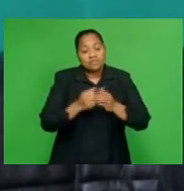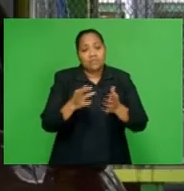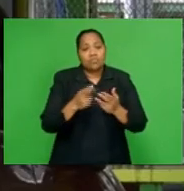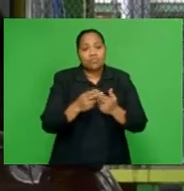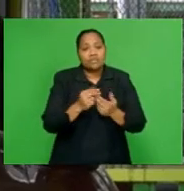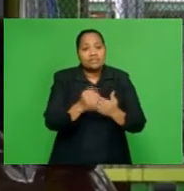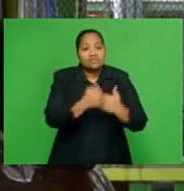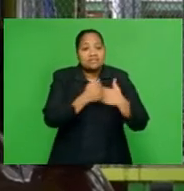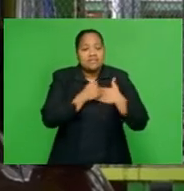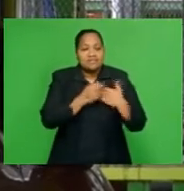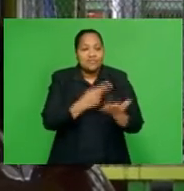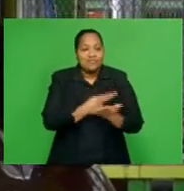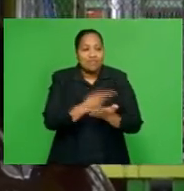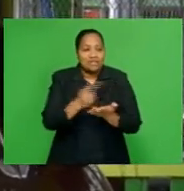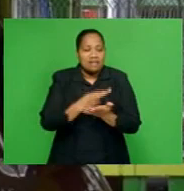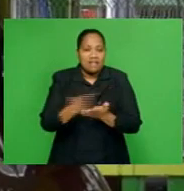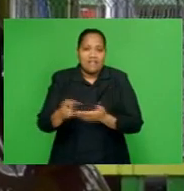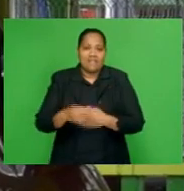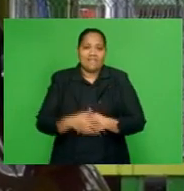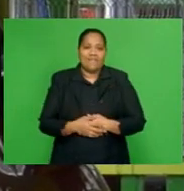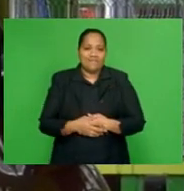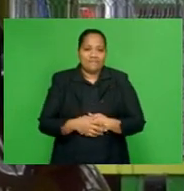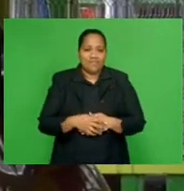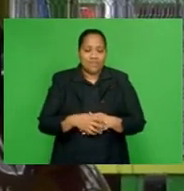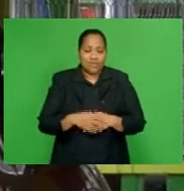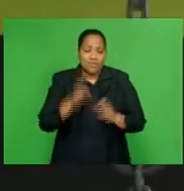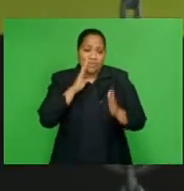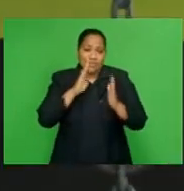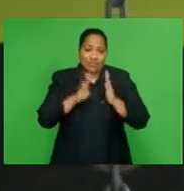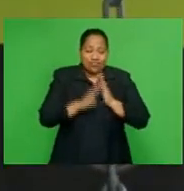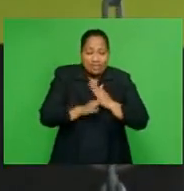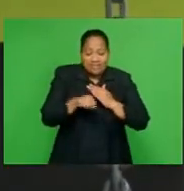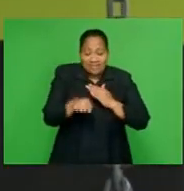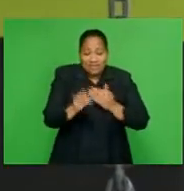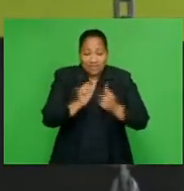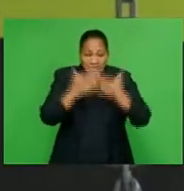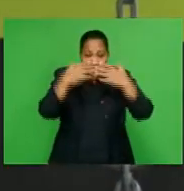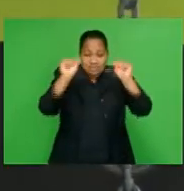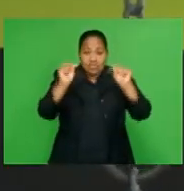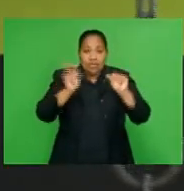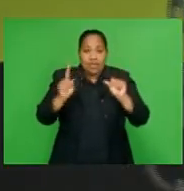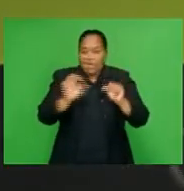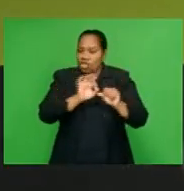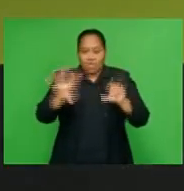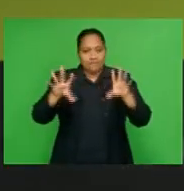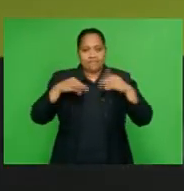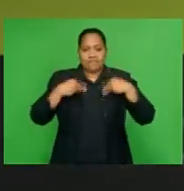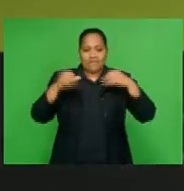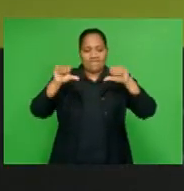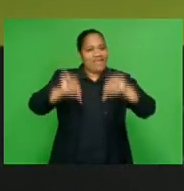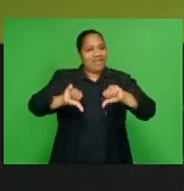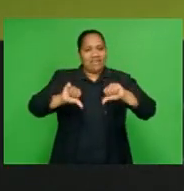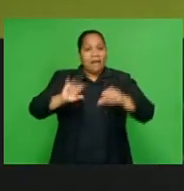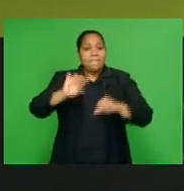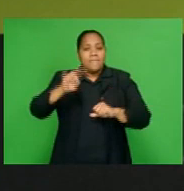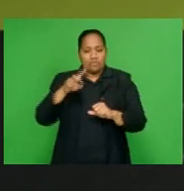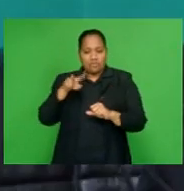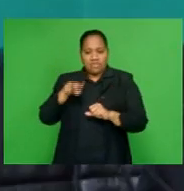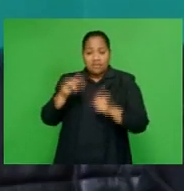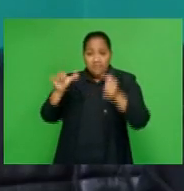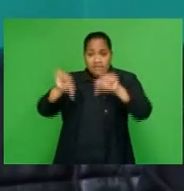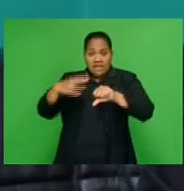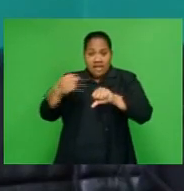rentals. Abid says the secret to being successful is not to accept failure, but to view it as a learning